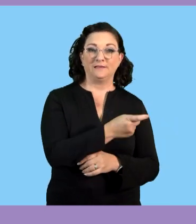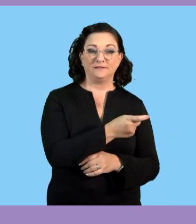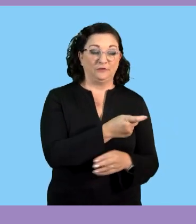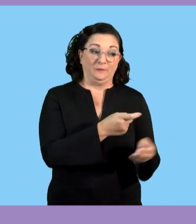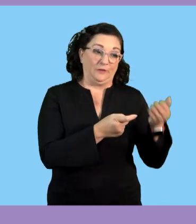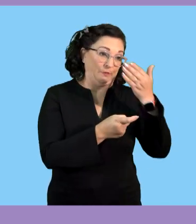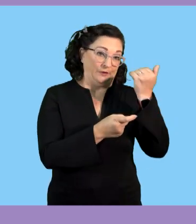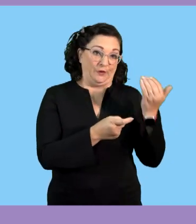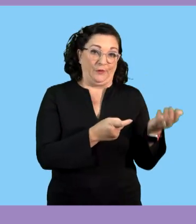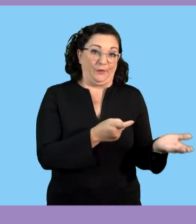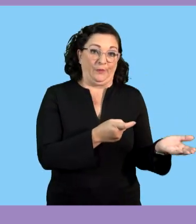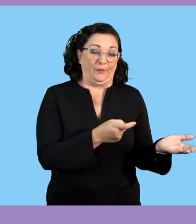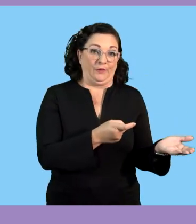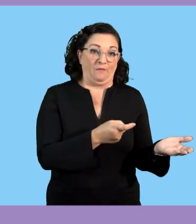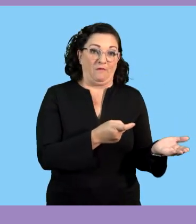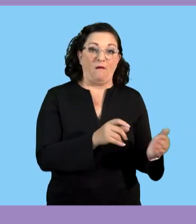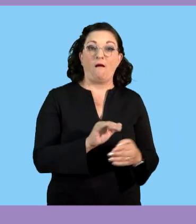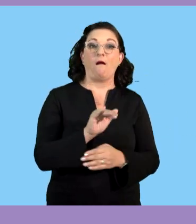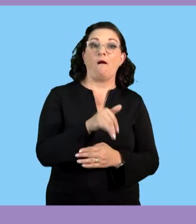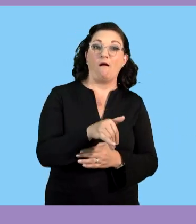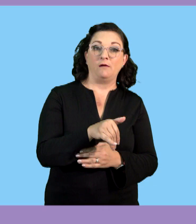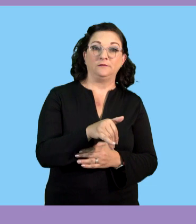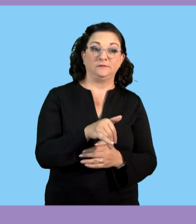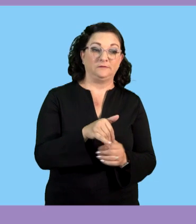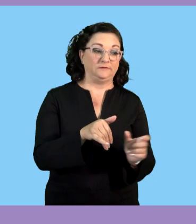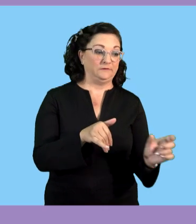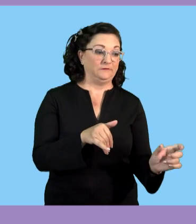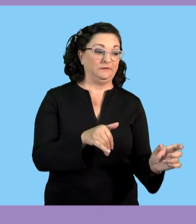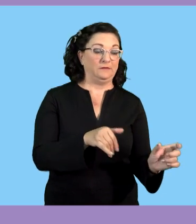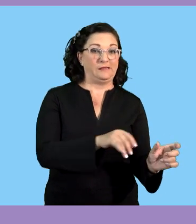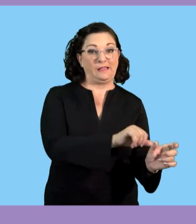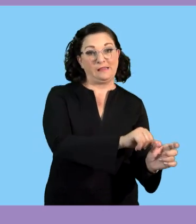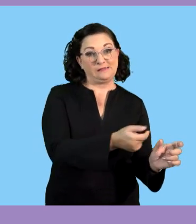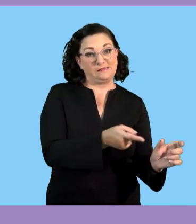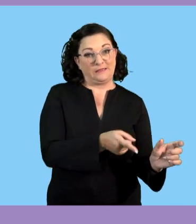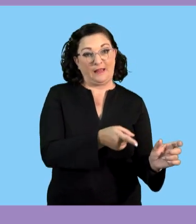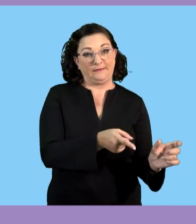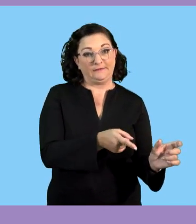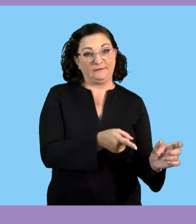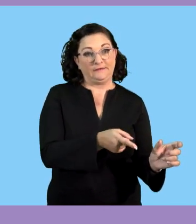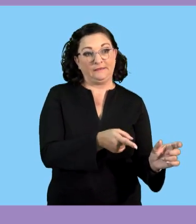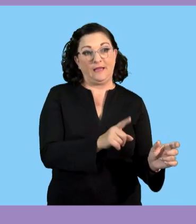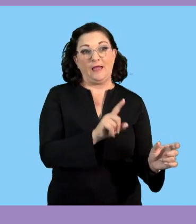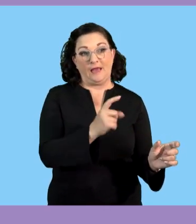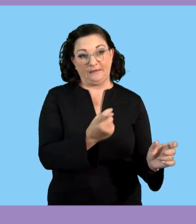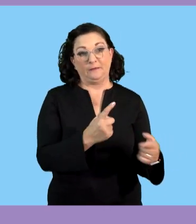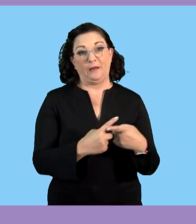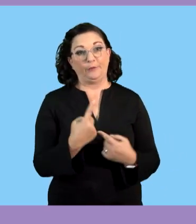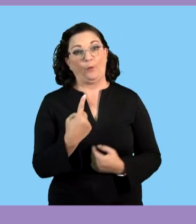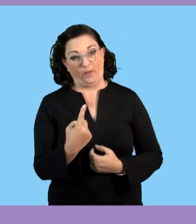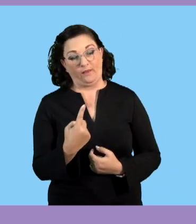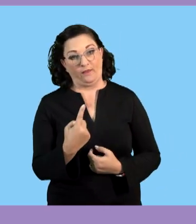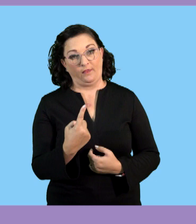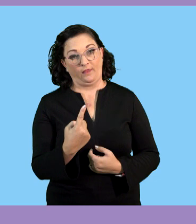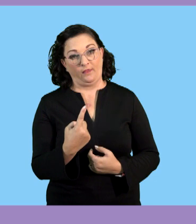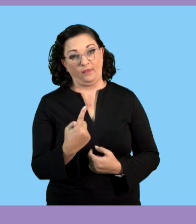don't know what x is, but we do know that the number that comes after will be whatever the value of x is plus